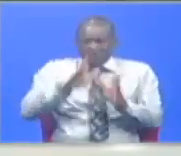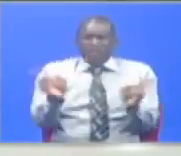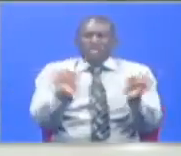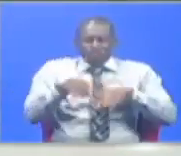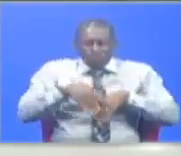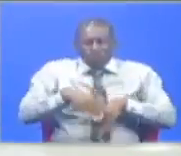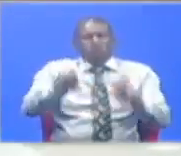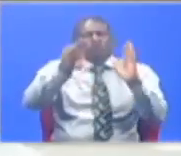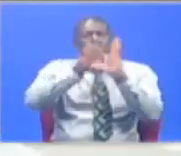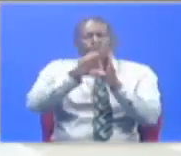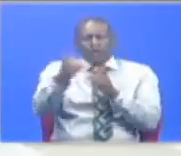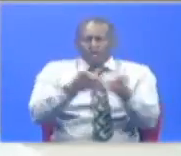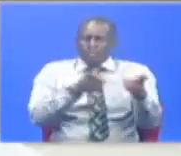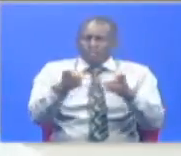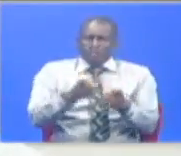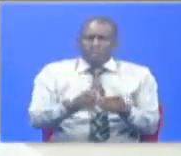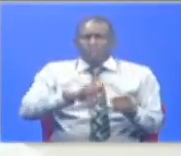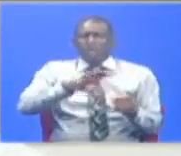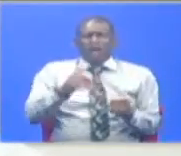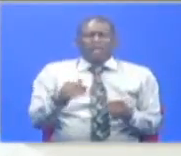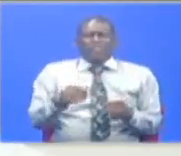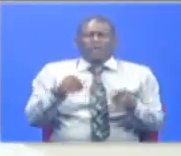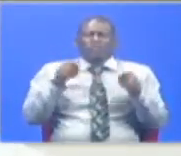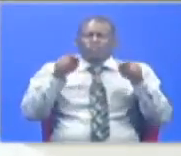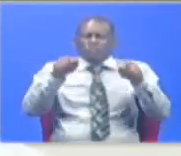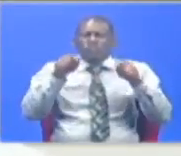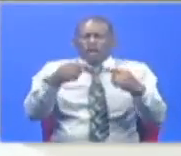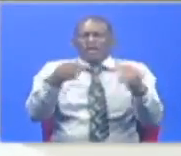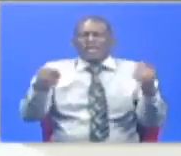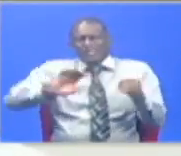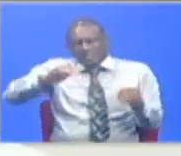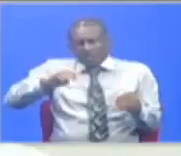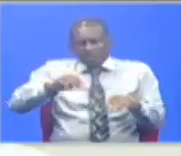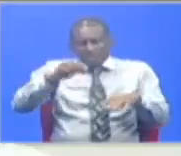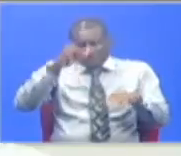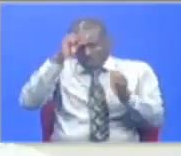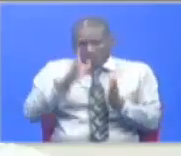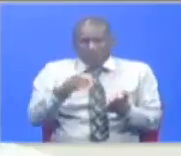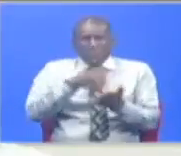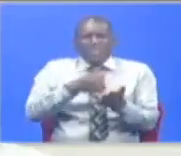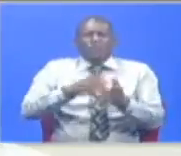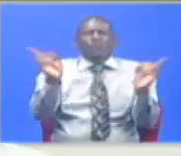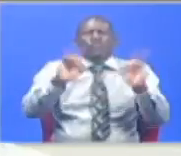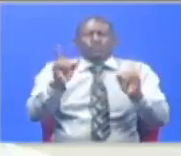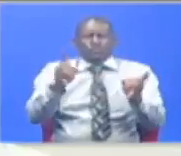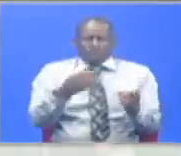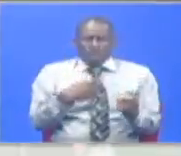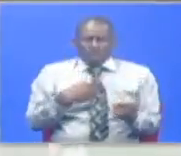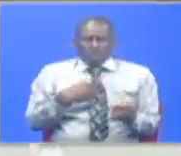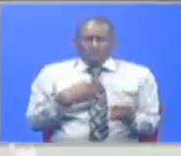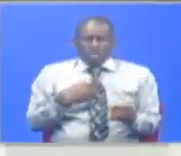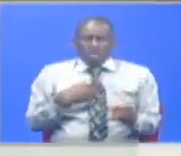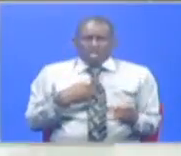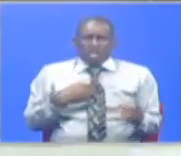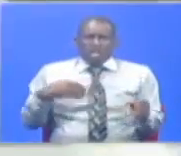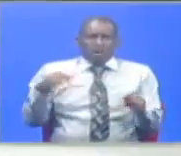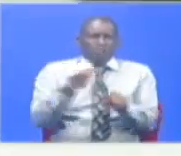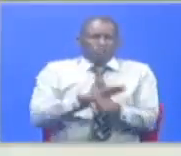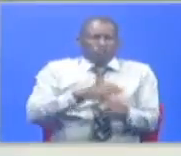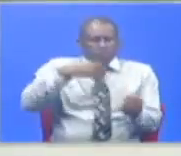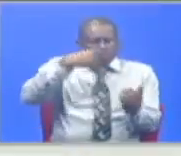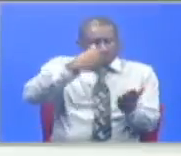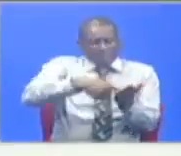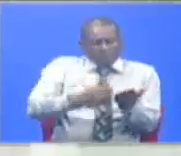style. Other accusations leveled against the county boss include a failure to put in place a foolproof revenue collection